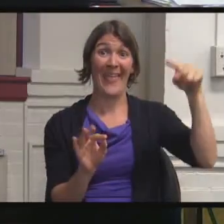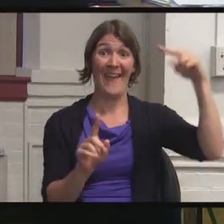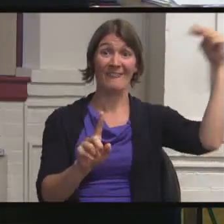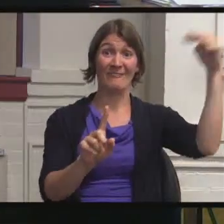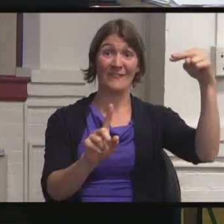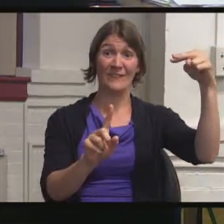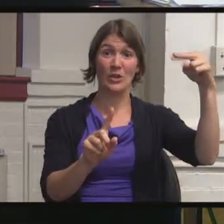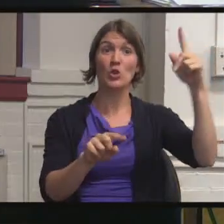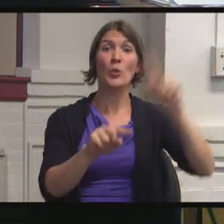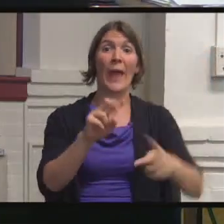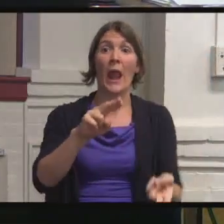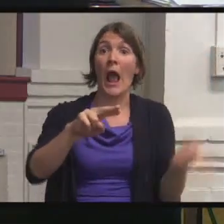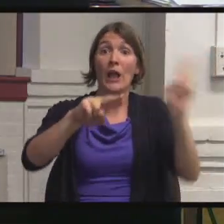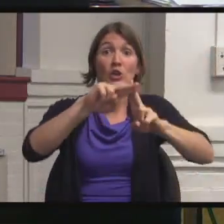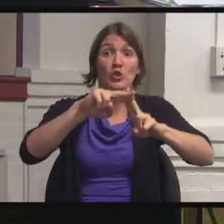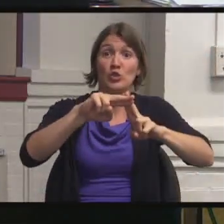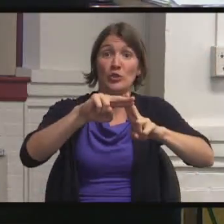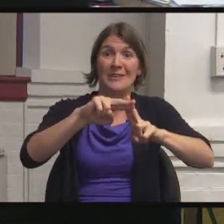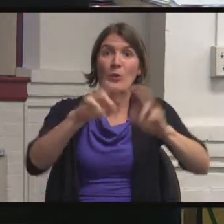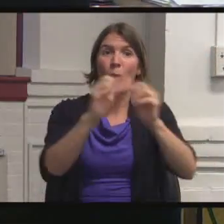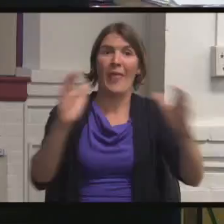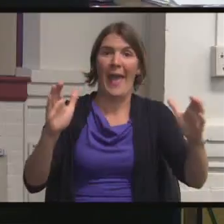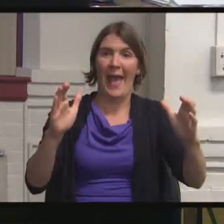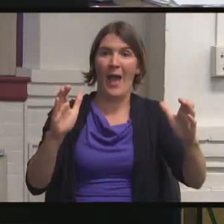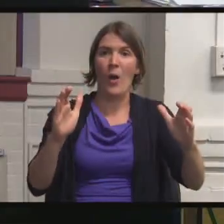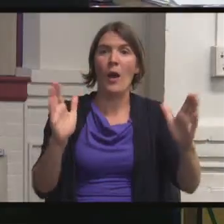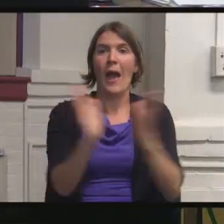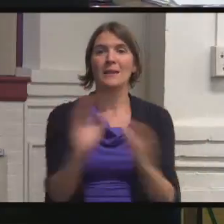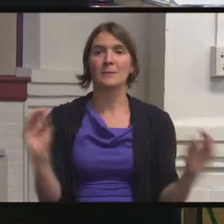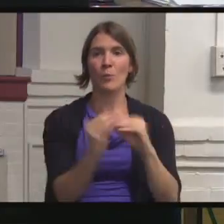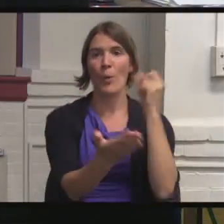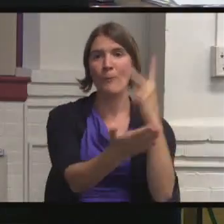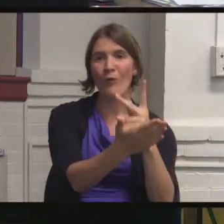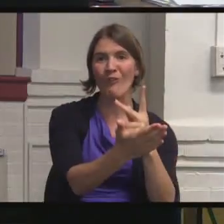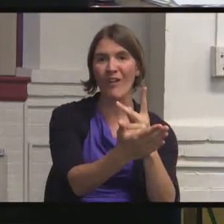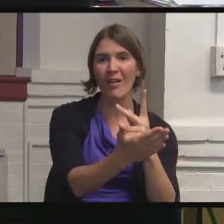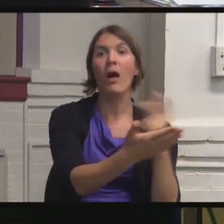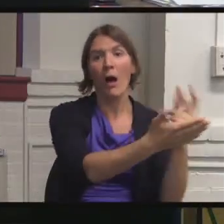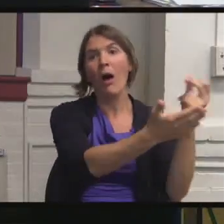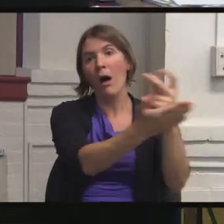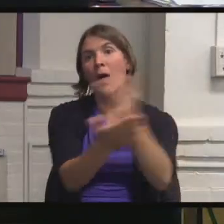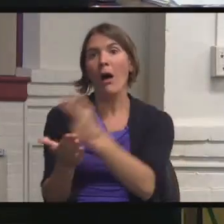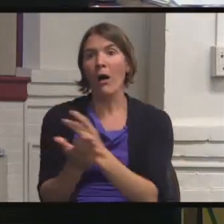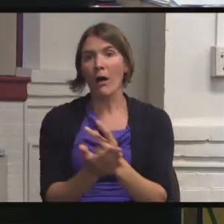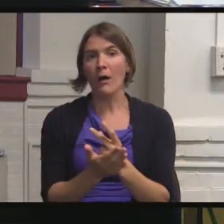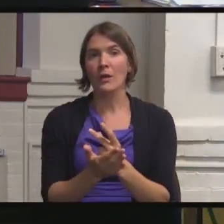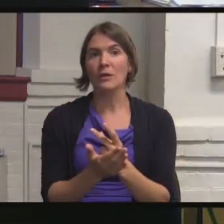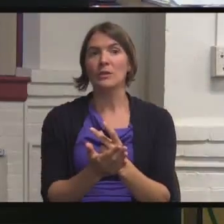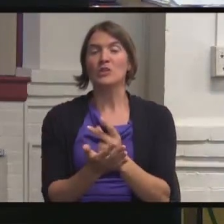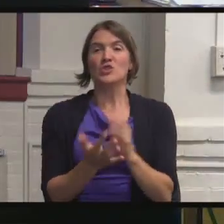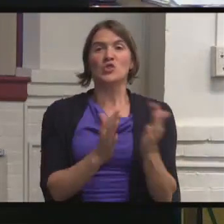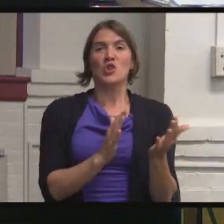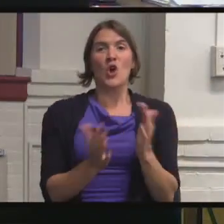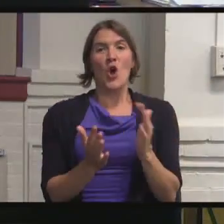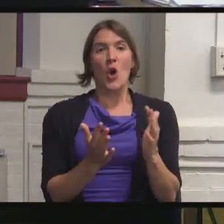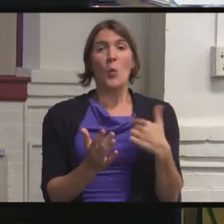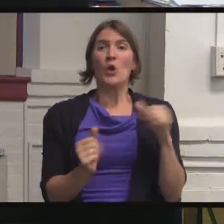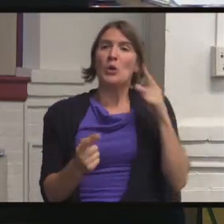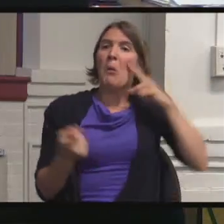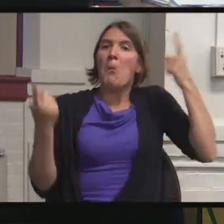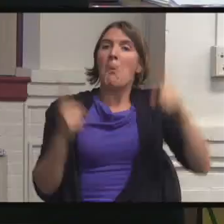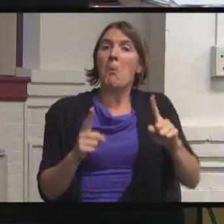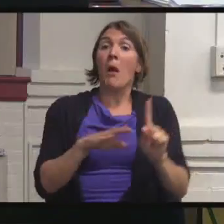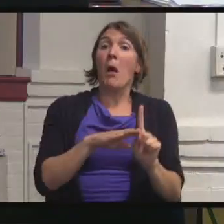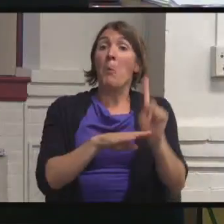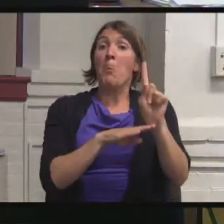you can never go up from the height of a tower without going through a subsequent approval where everybody gets notice on. So that might be a reasonable compromise